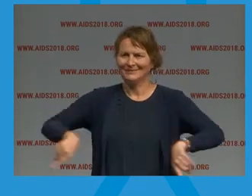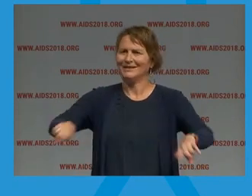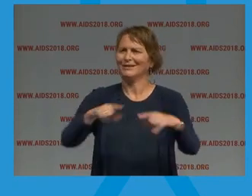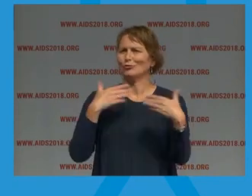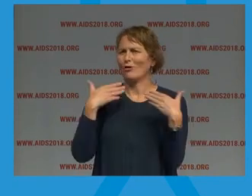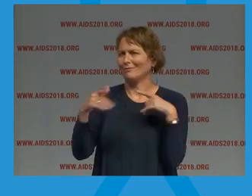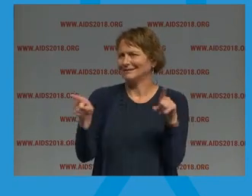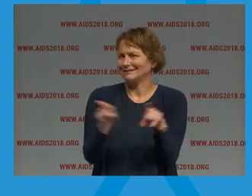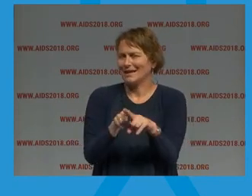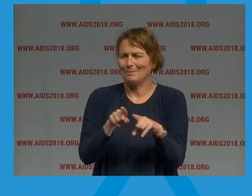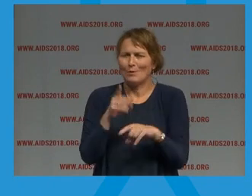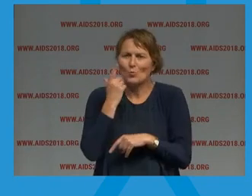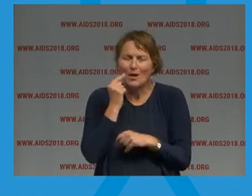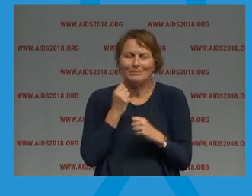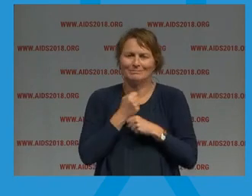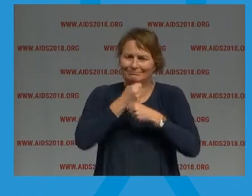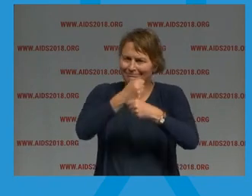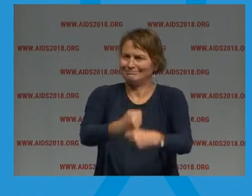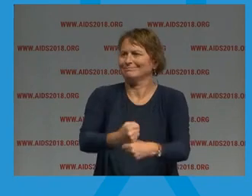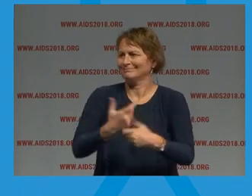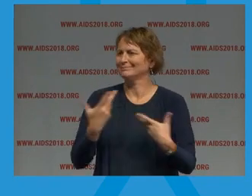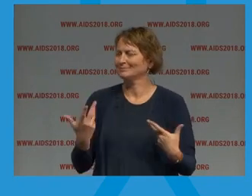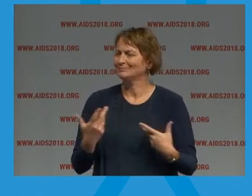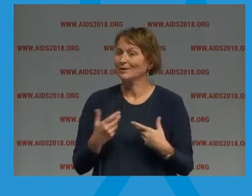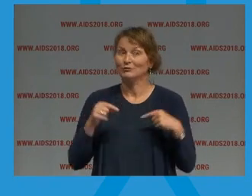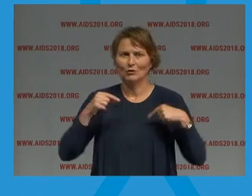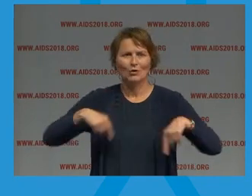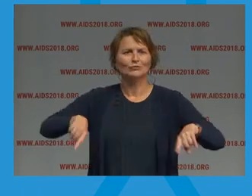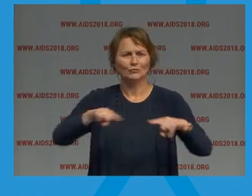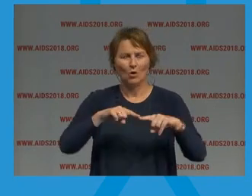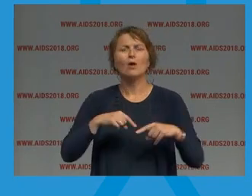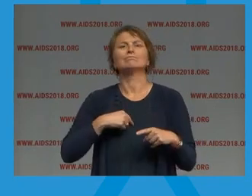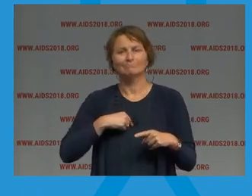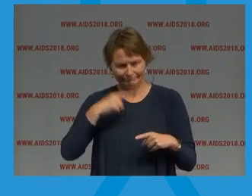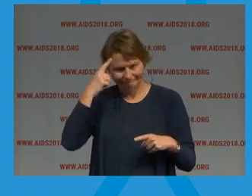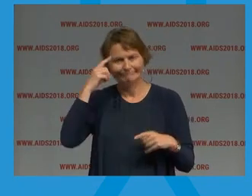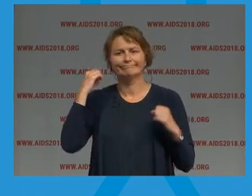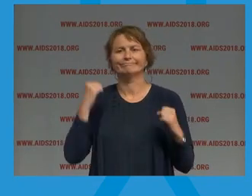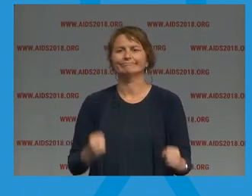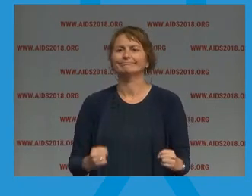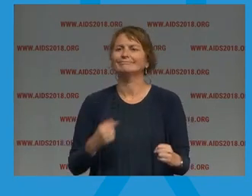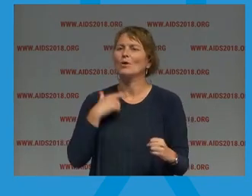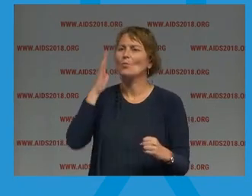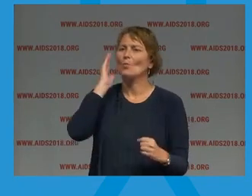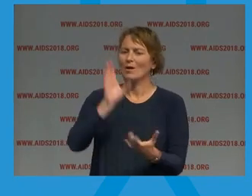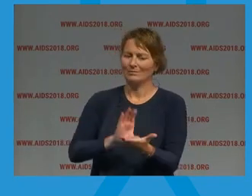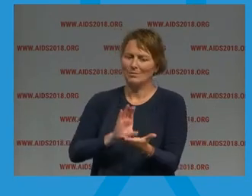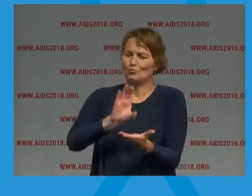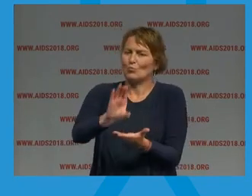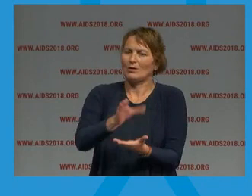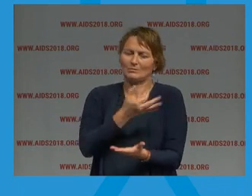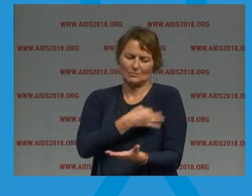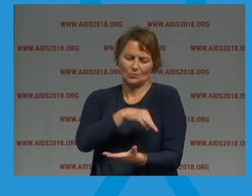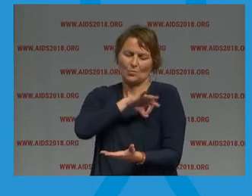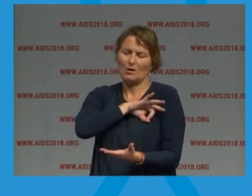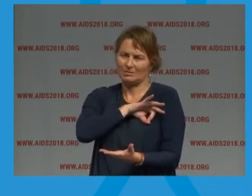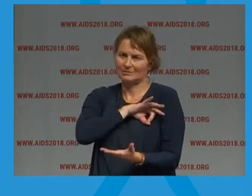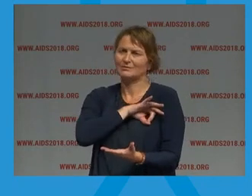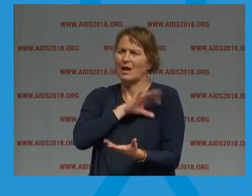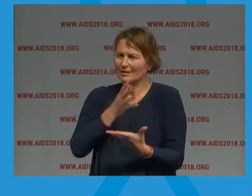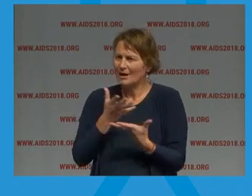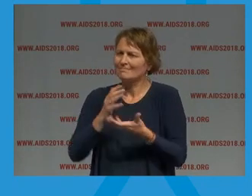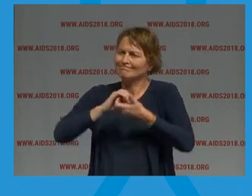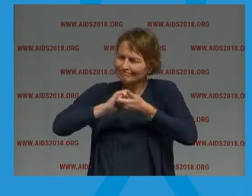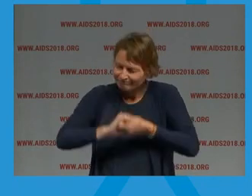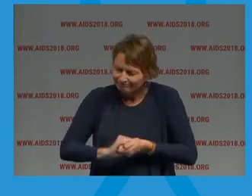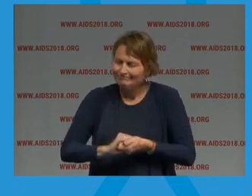incumbent upon us to fund this prize in order to be able to give face and expression to all